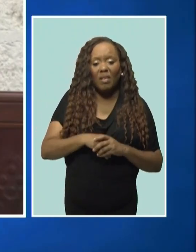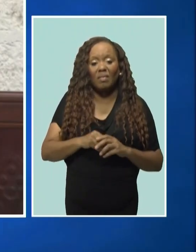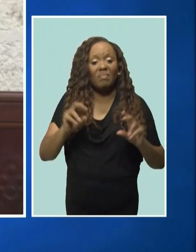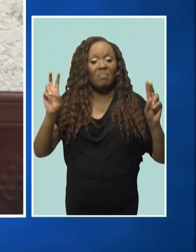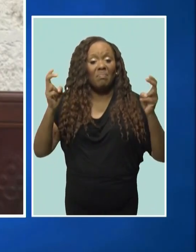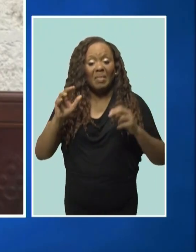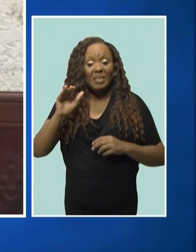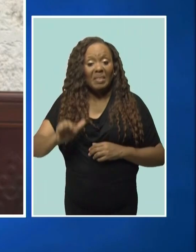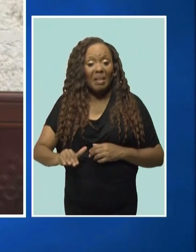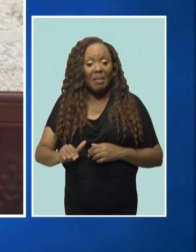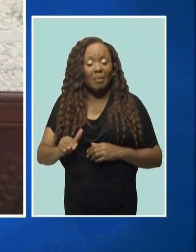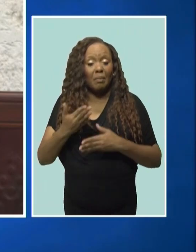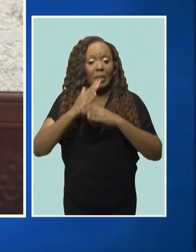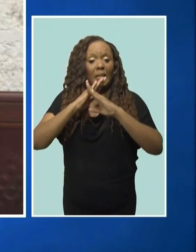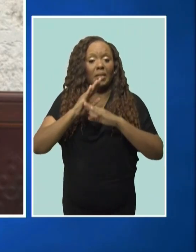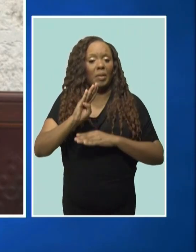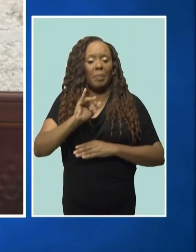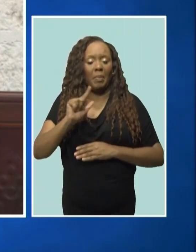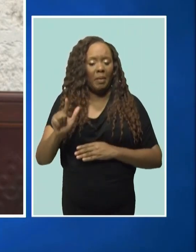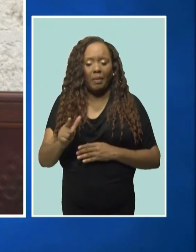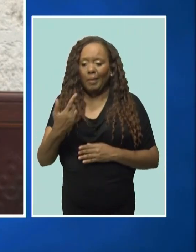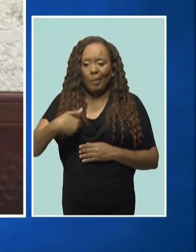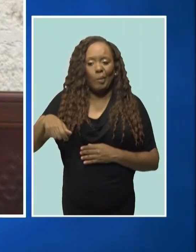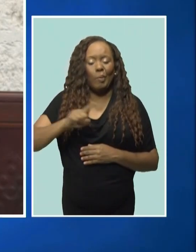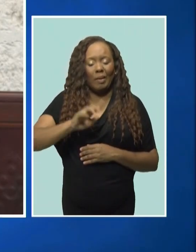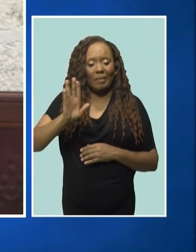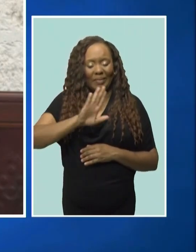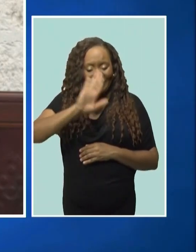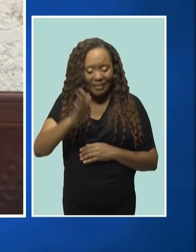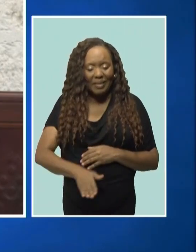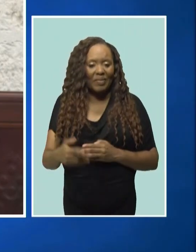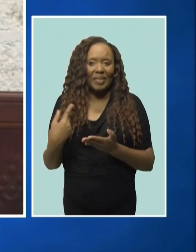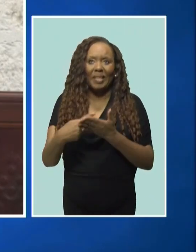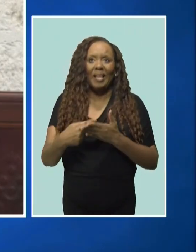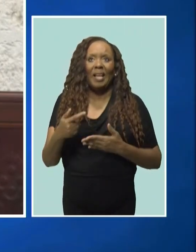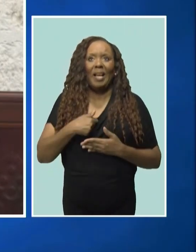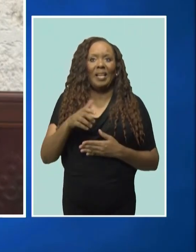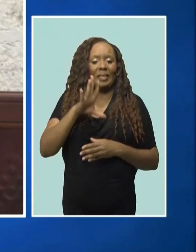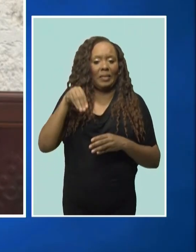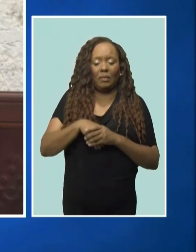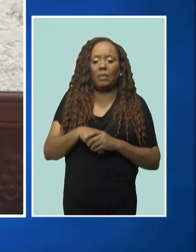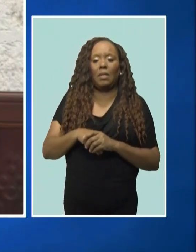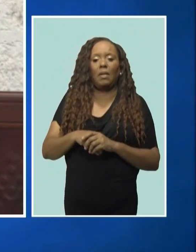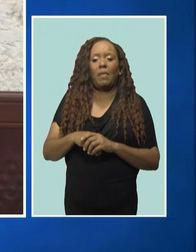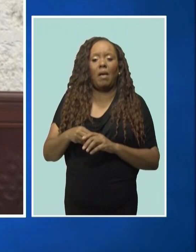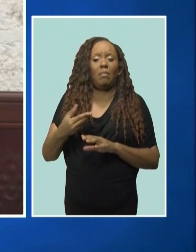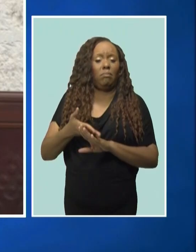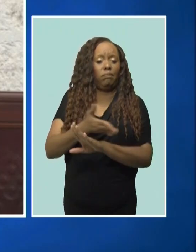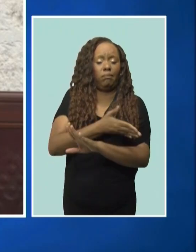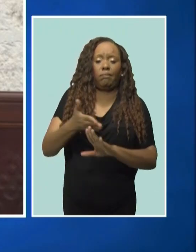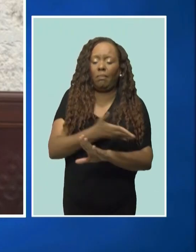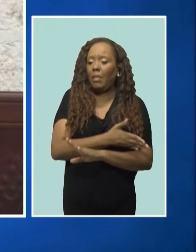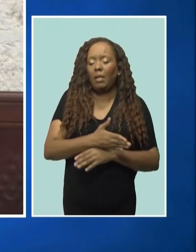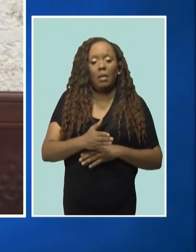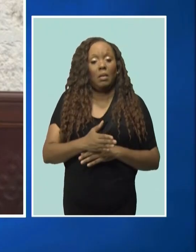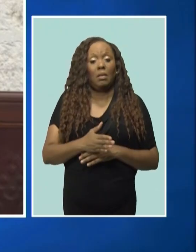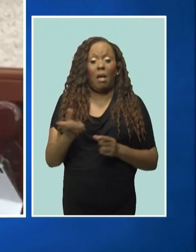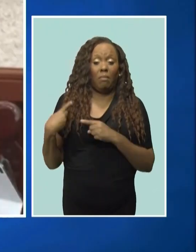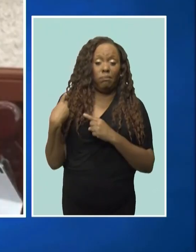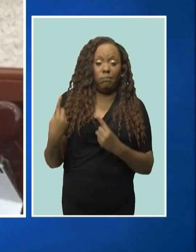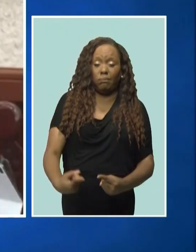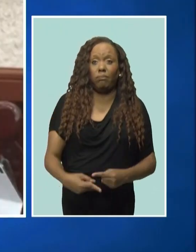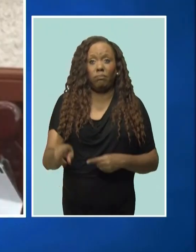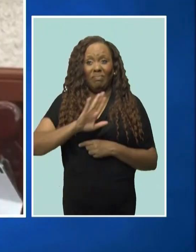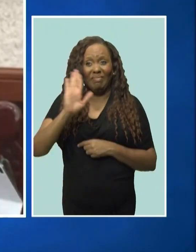Bill. It has never been discussed by the cabinet in which I sit, and I've been in the cabinet from the beginning. It has never been